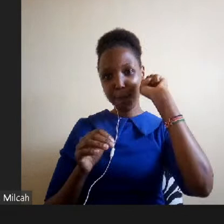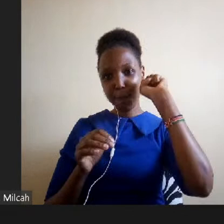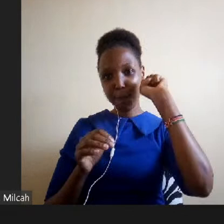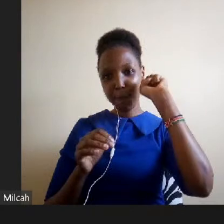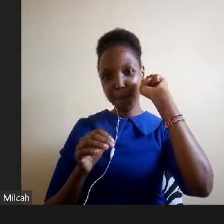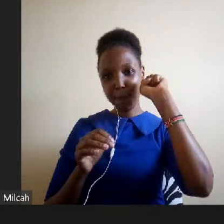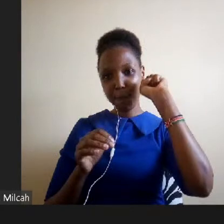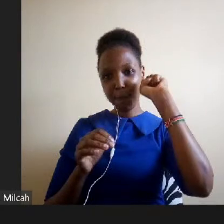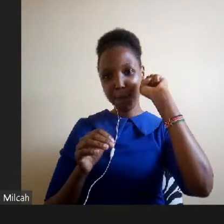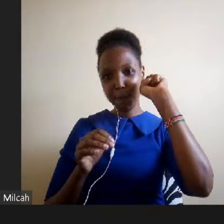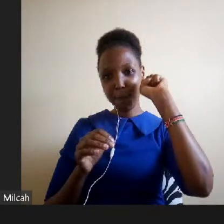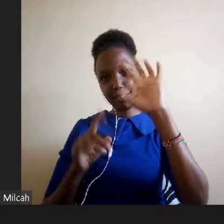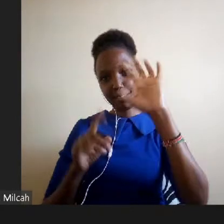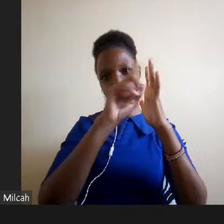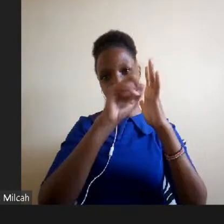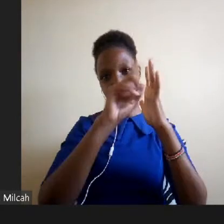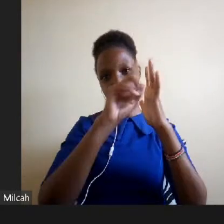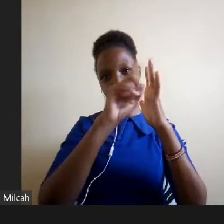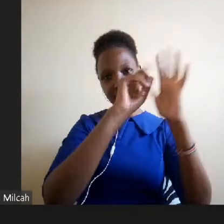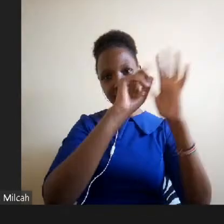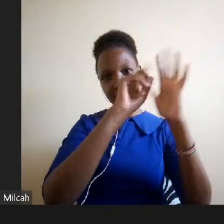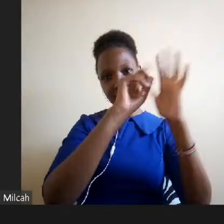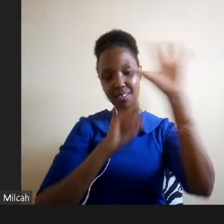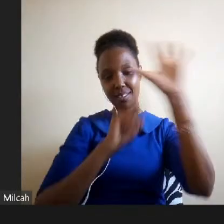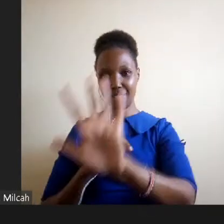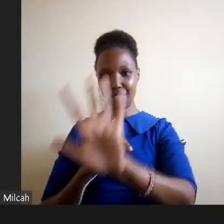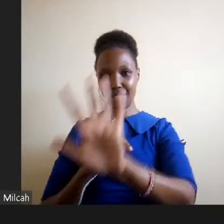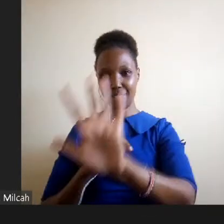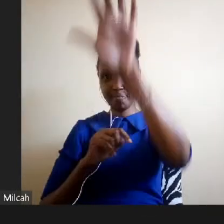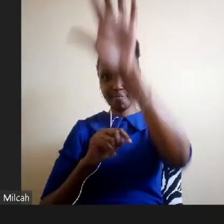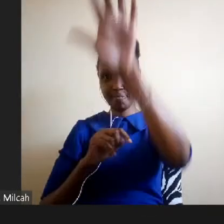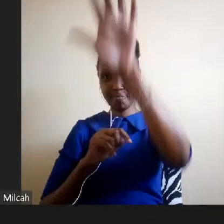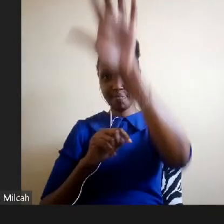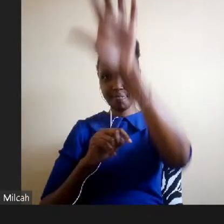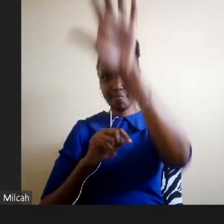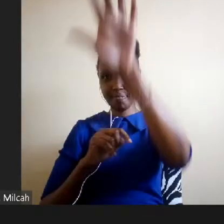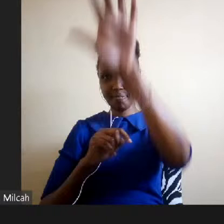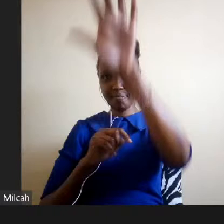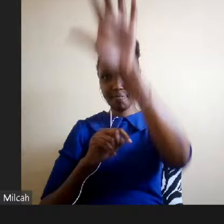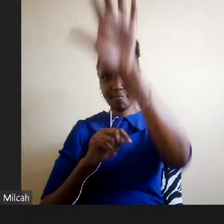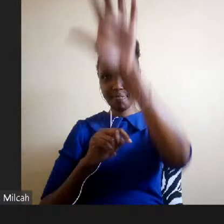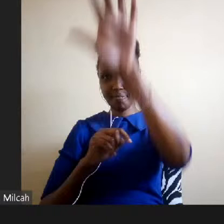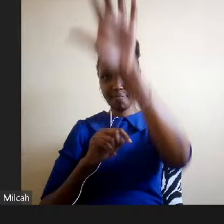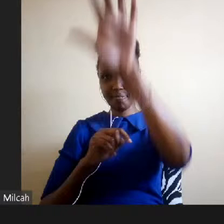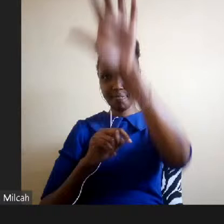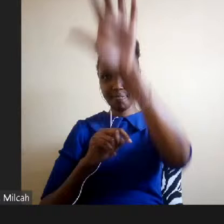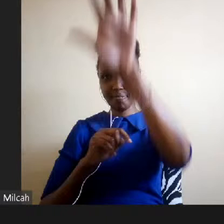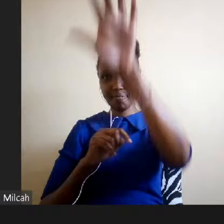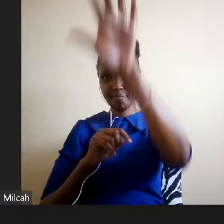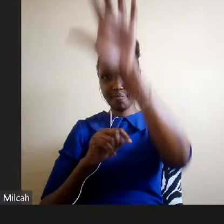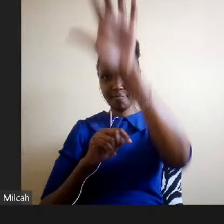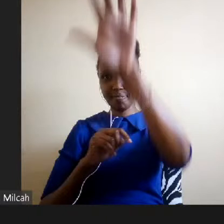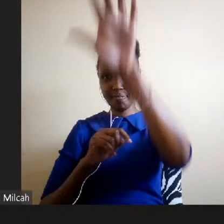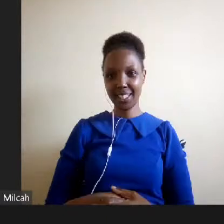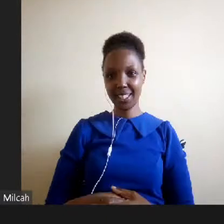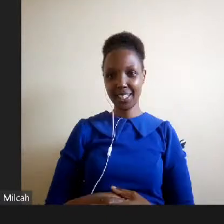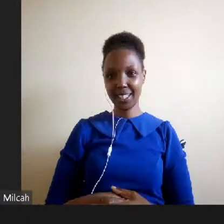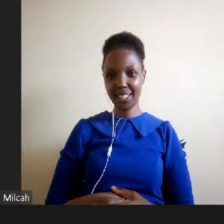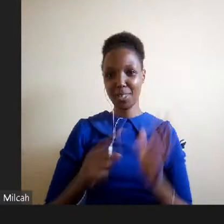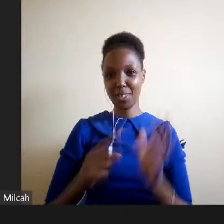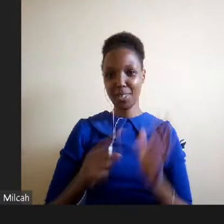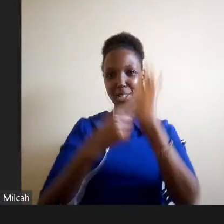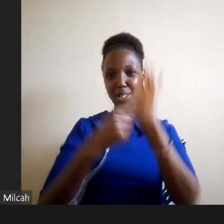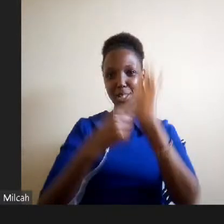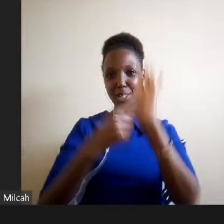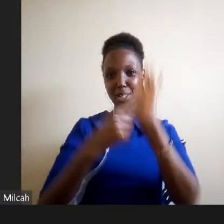be kind, which is very, very important, and how to be brave. Kindness and bravery are things that we need to show our children from